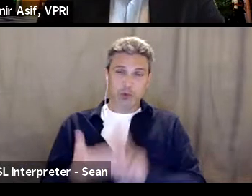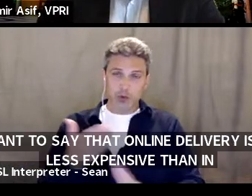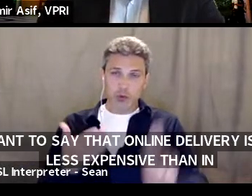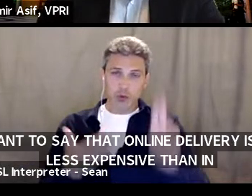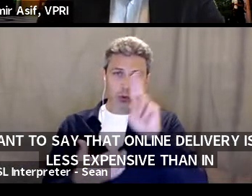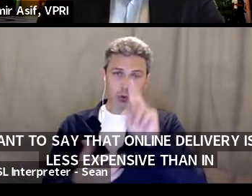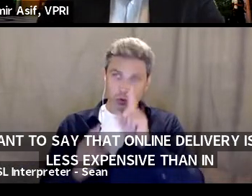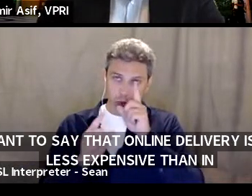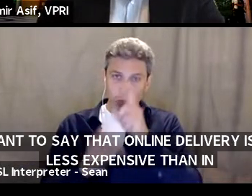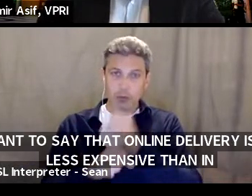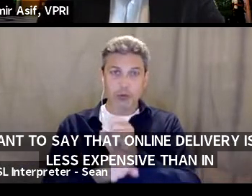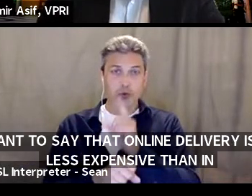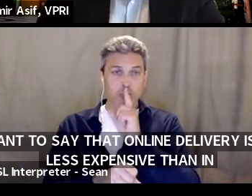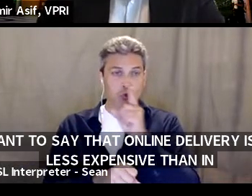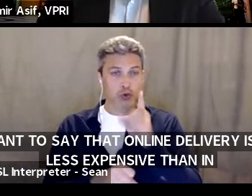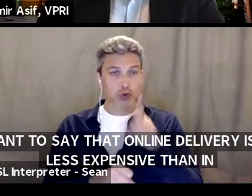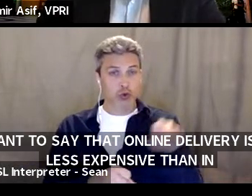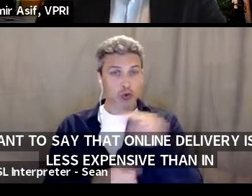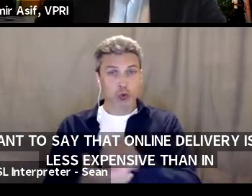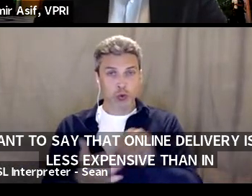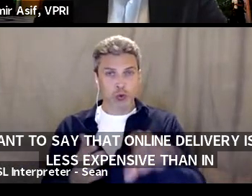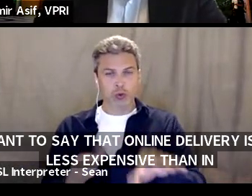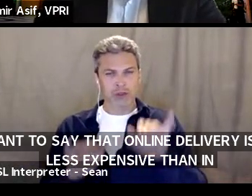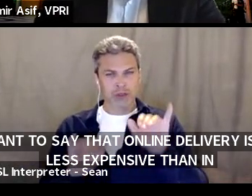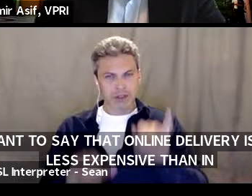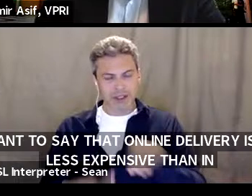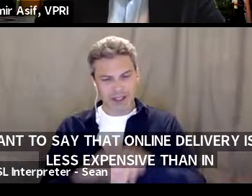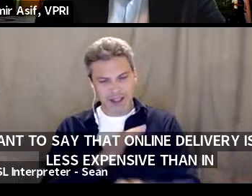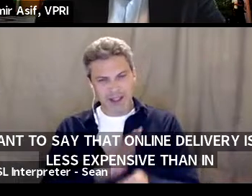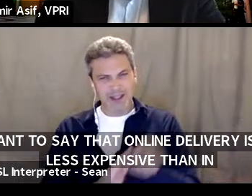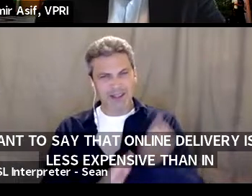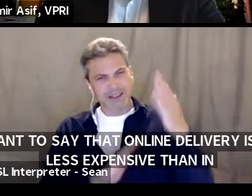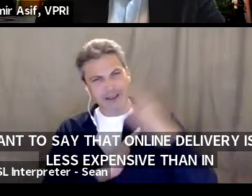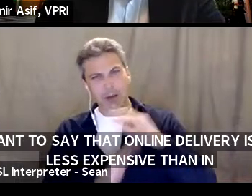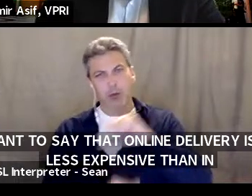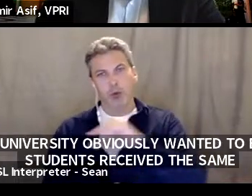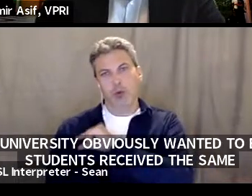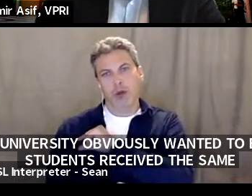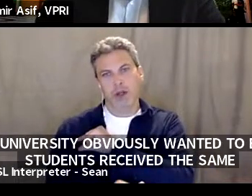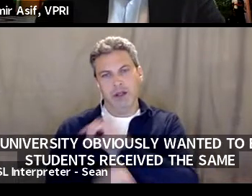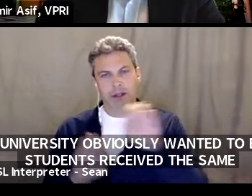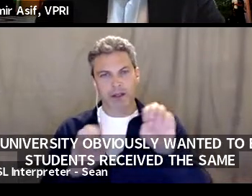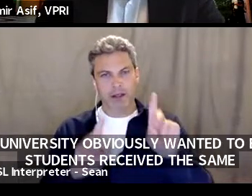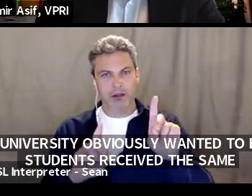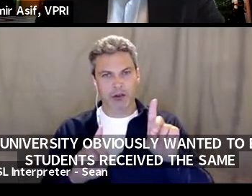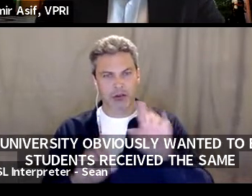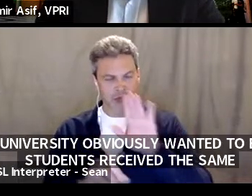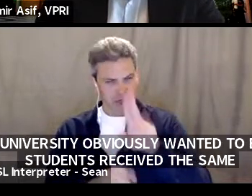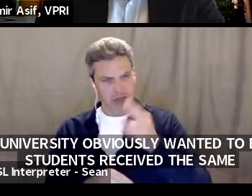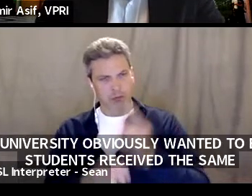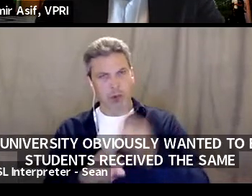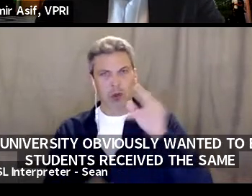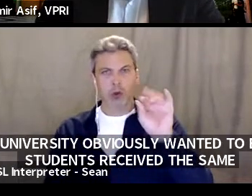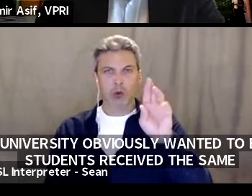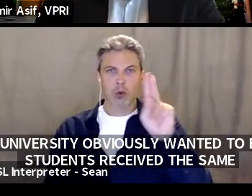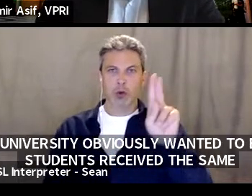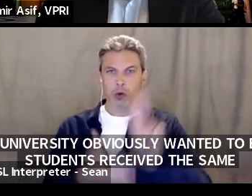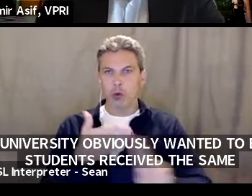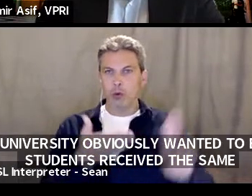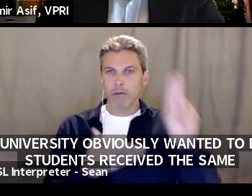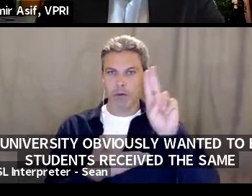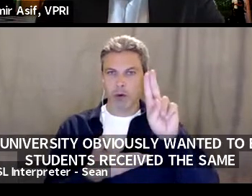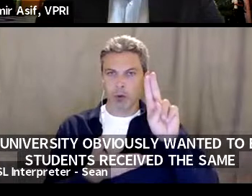students receive the same high quality education for which York is known. And we therefore invested